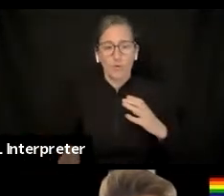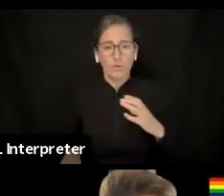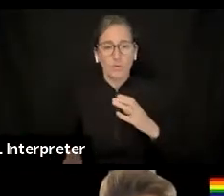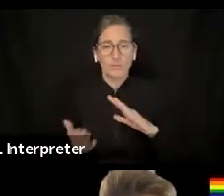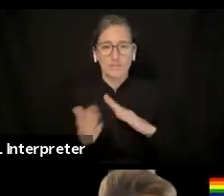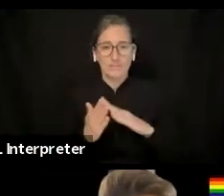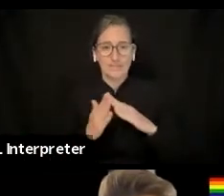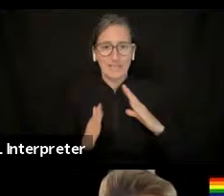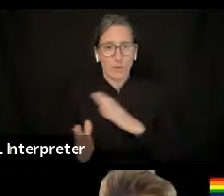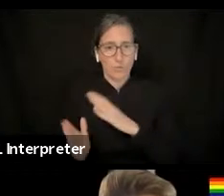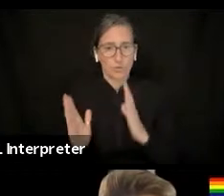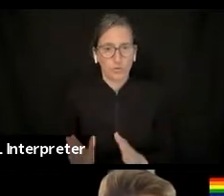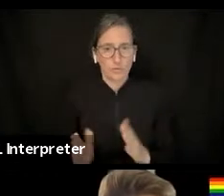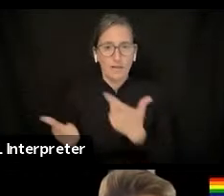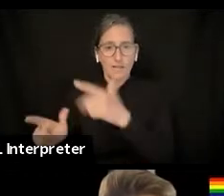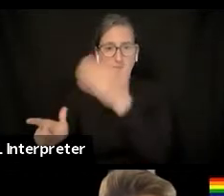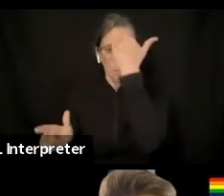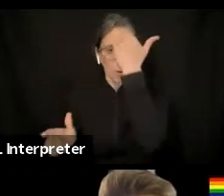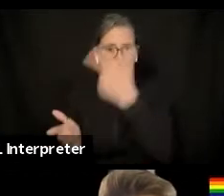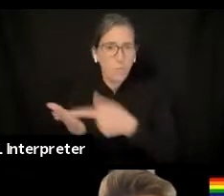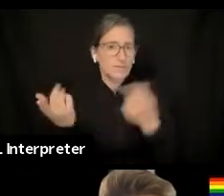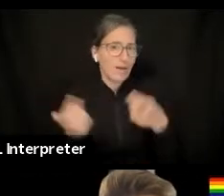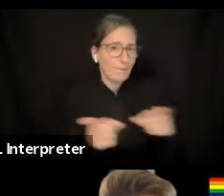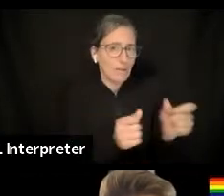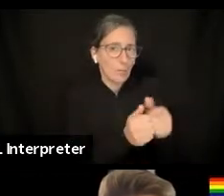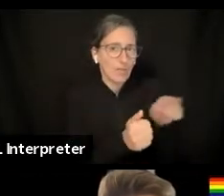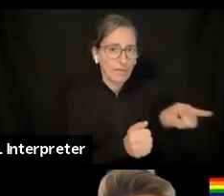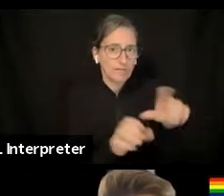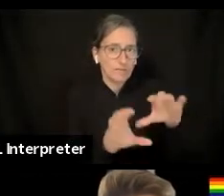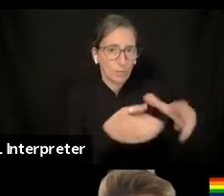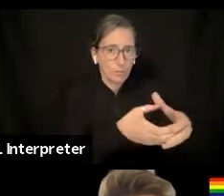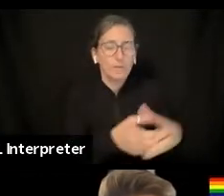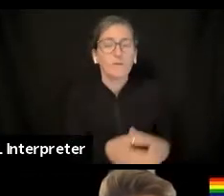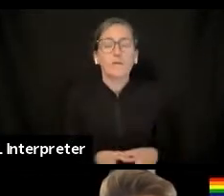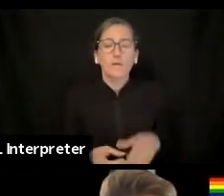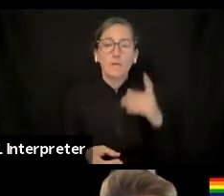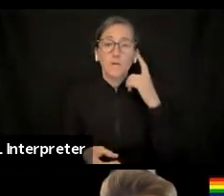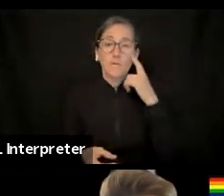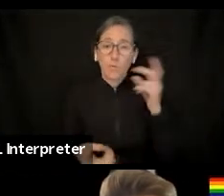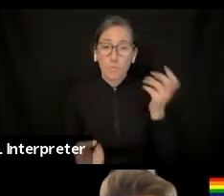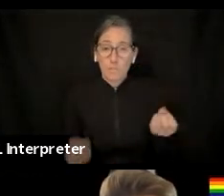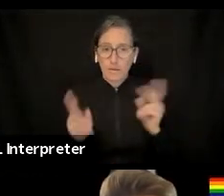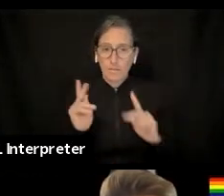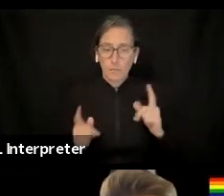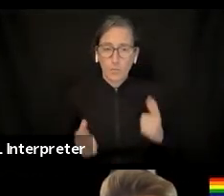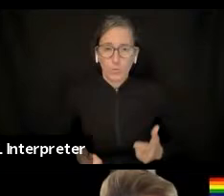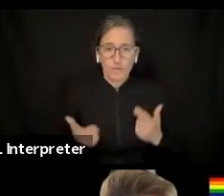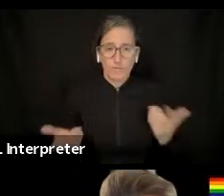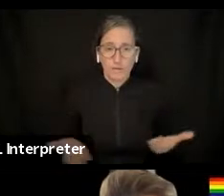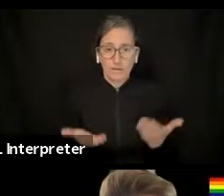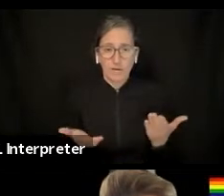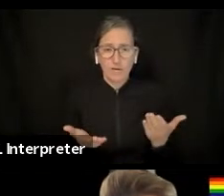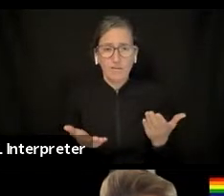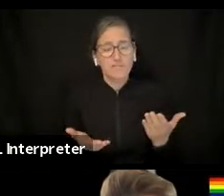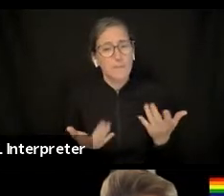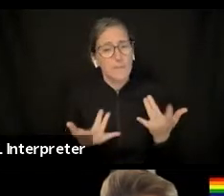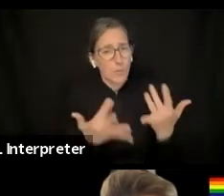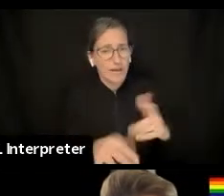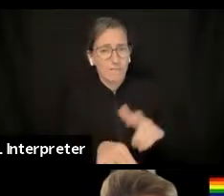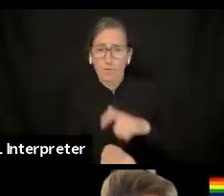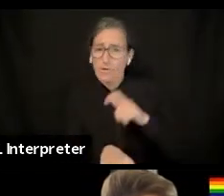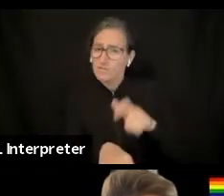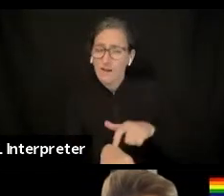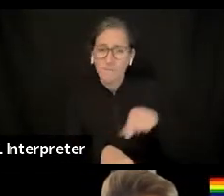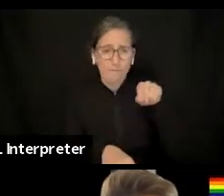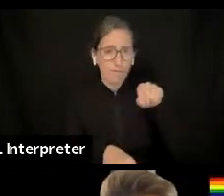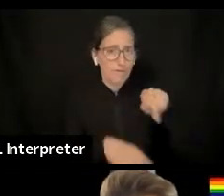work. For many in Bend, this commission has been a long time coming. It was the result of the hard